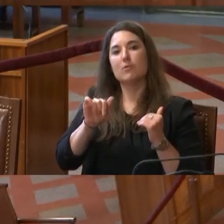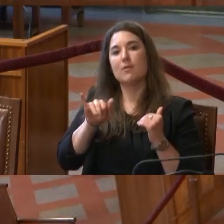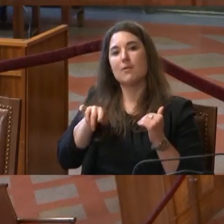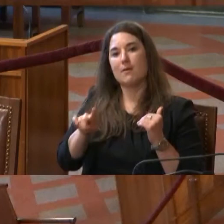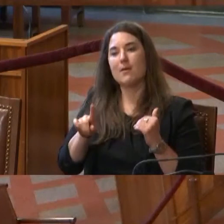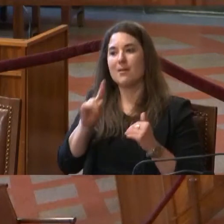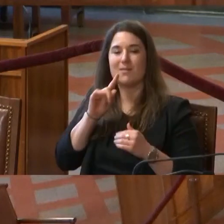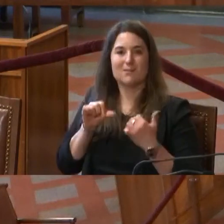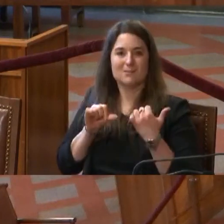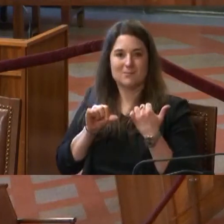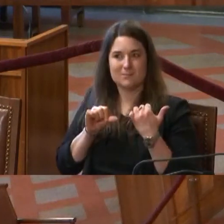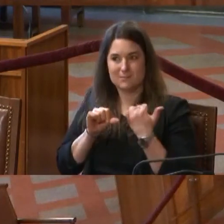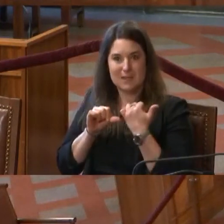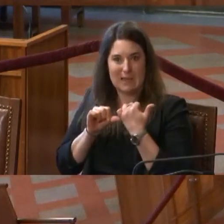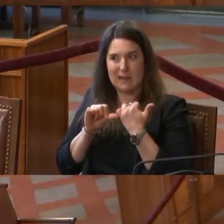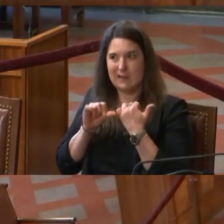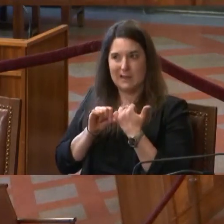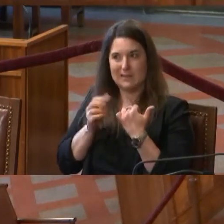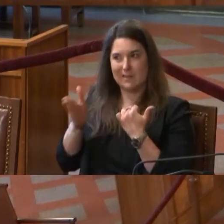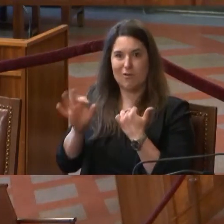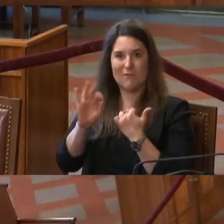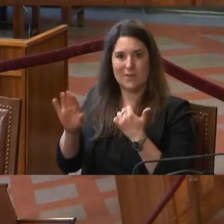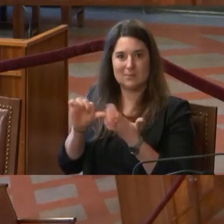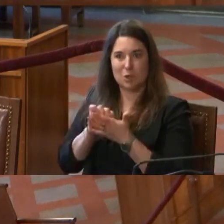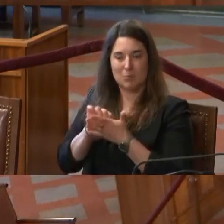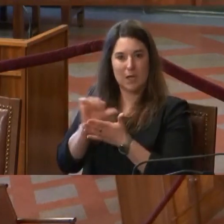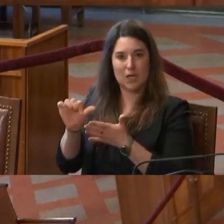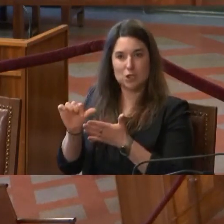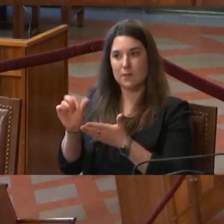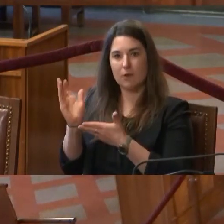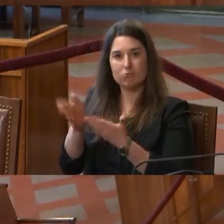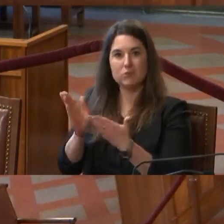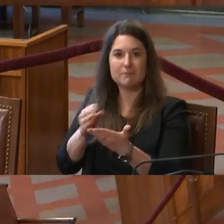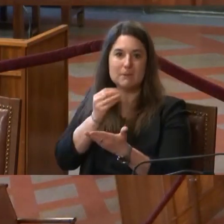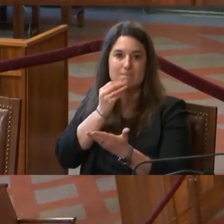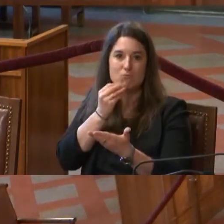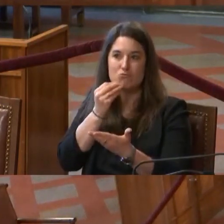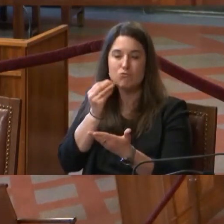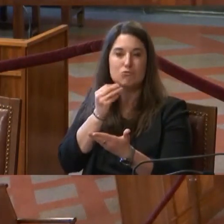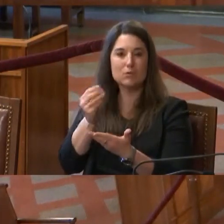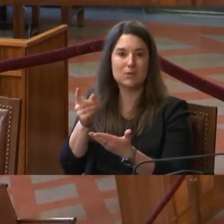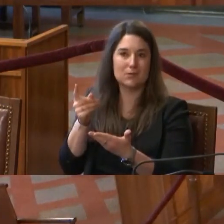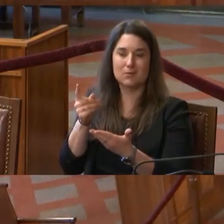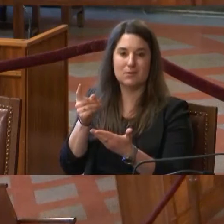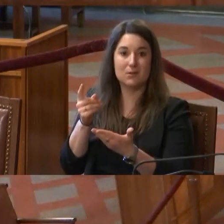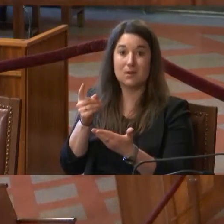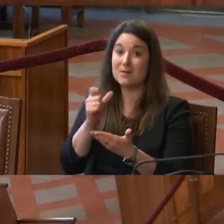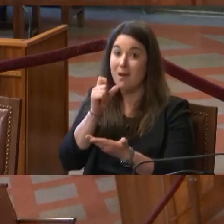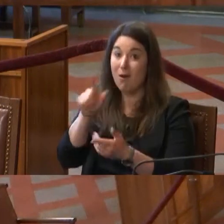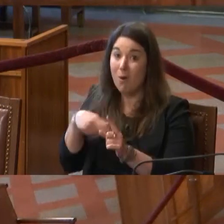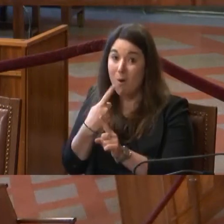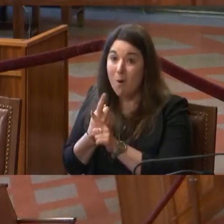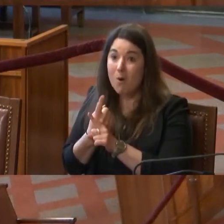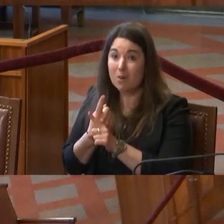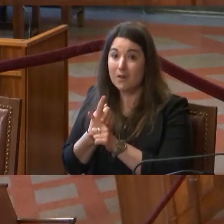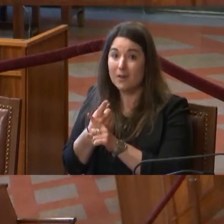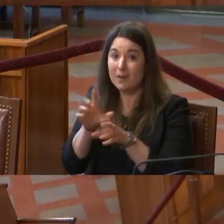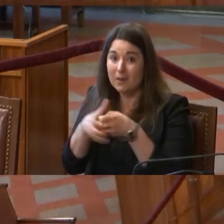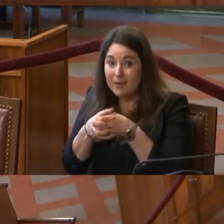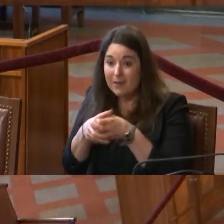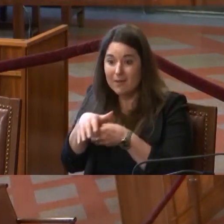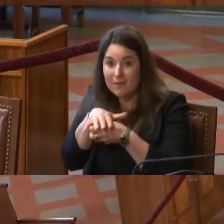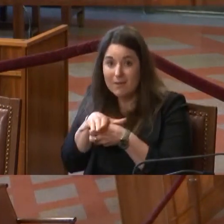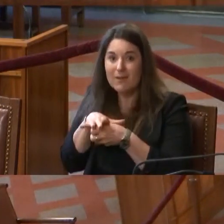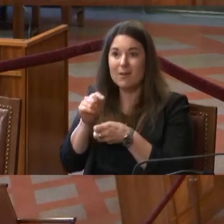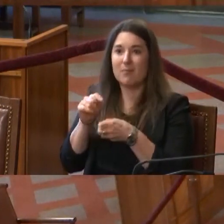Facebook page that is delivering food not only to Bloomfield and Friendship, but